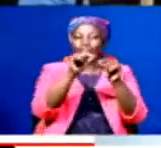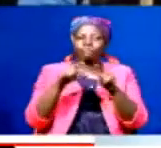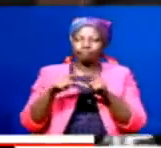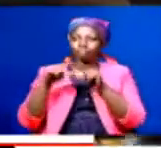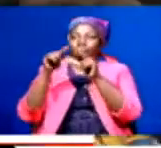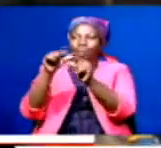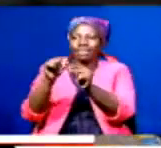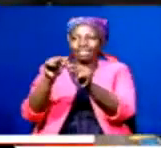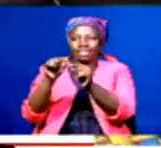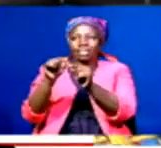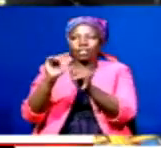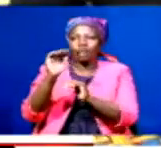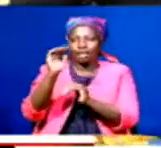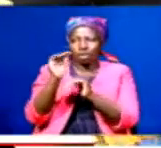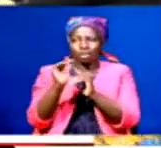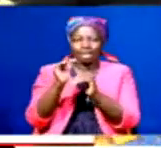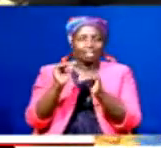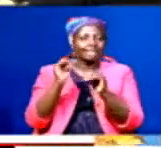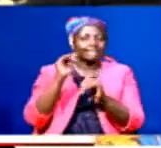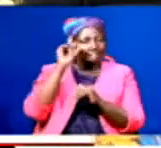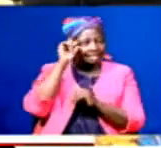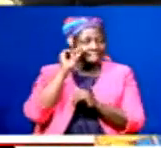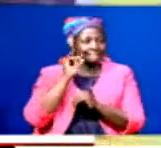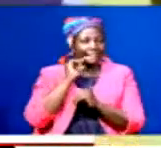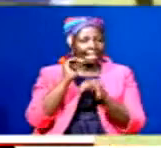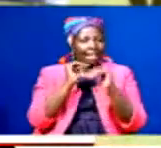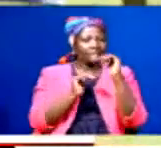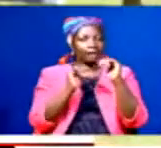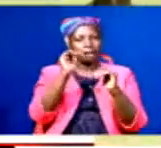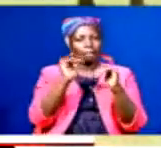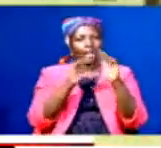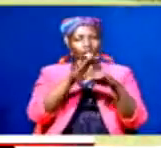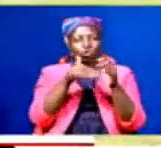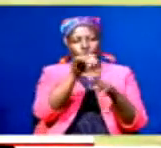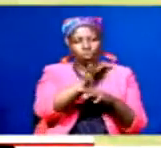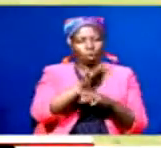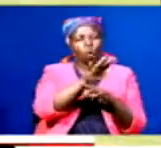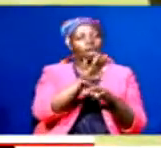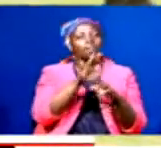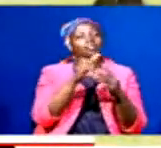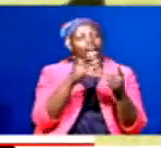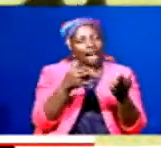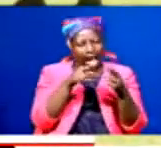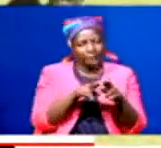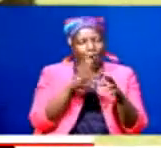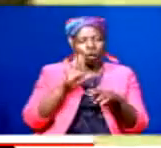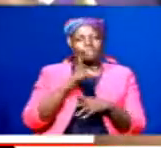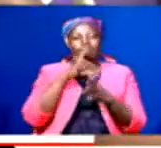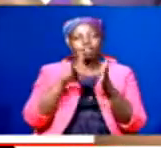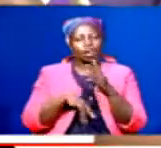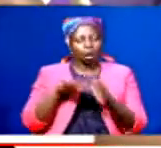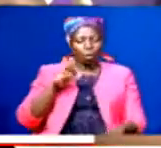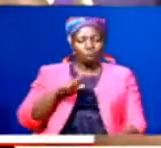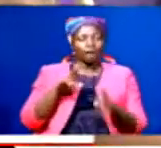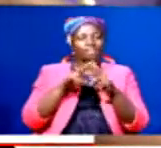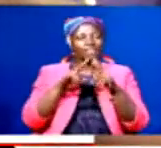gender imbalance in all spheres took center stage, with women terming the female gender a vital part in country's development.